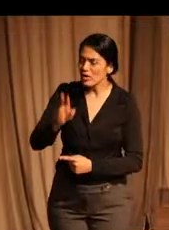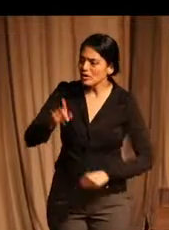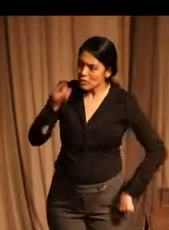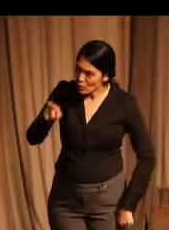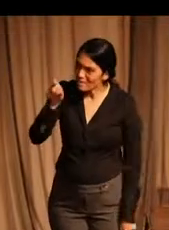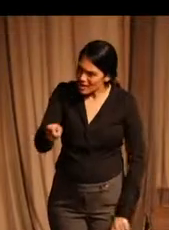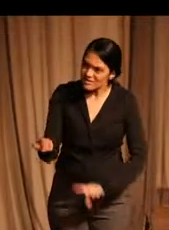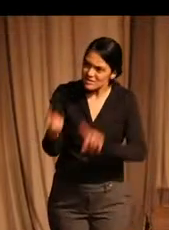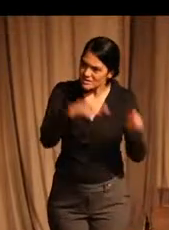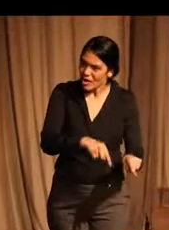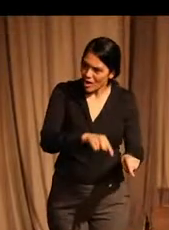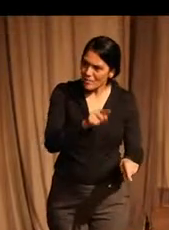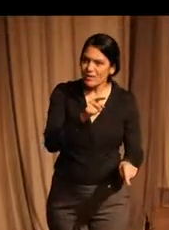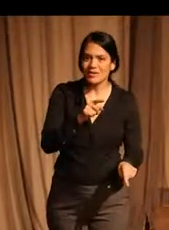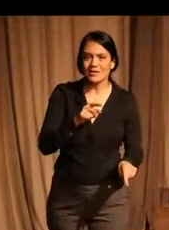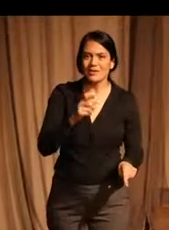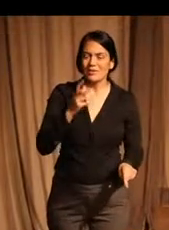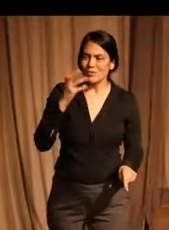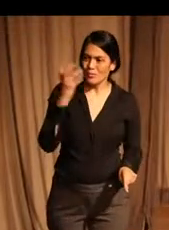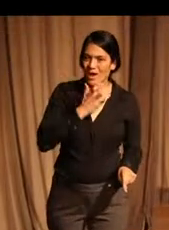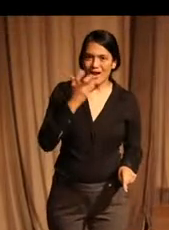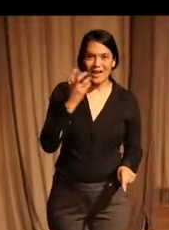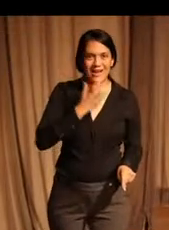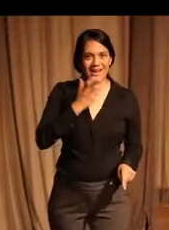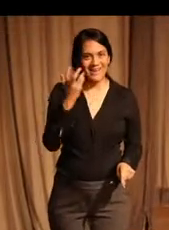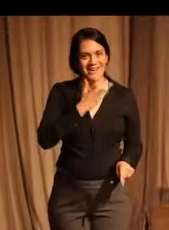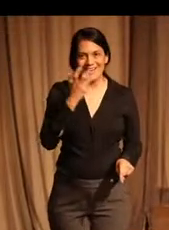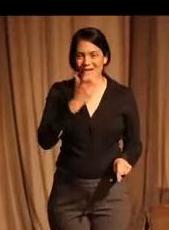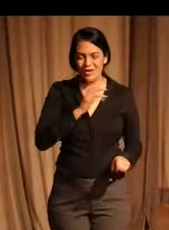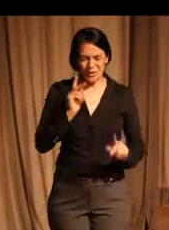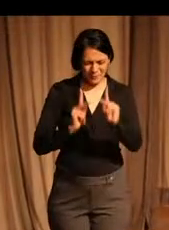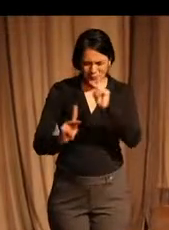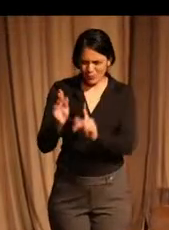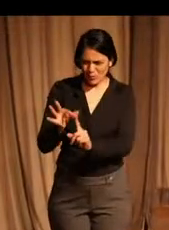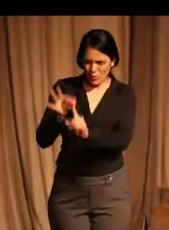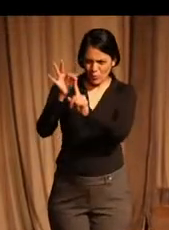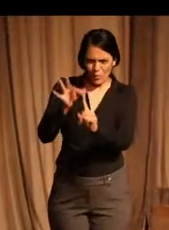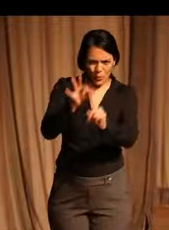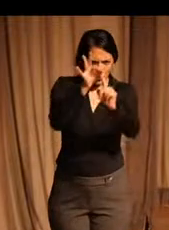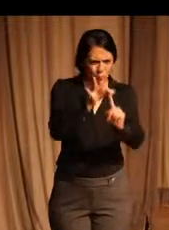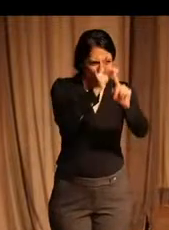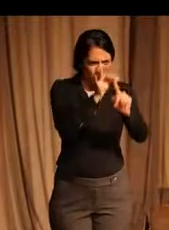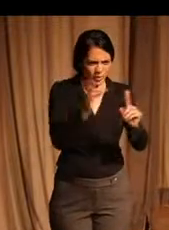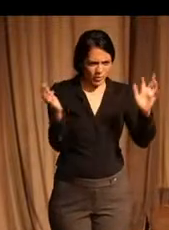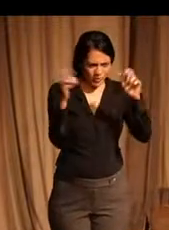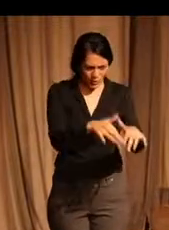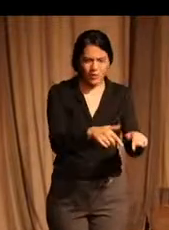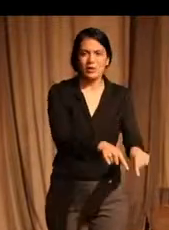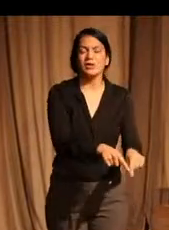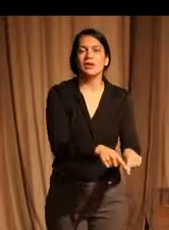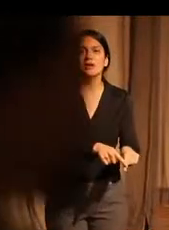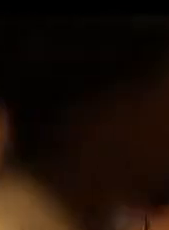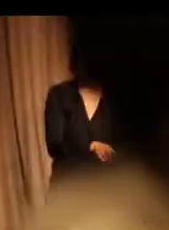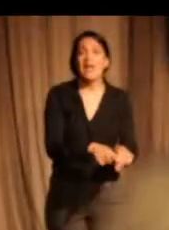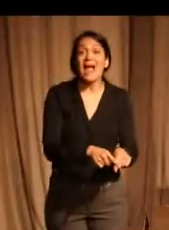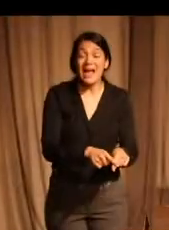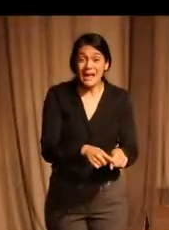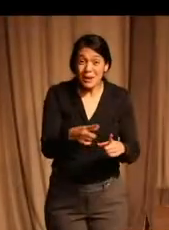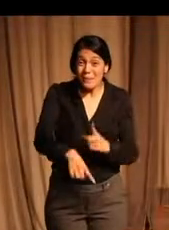States, right? So that, you know, it was also something that hopefully we can dig into, and the fact of it being in